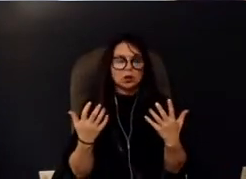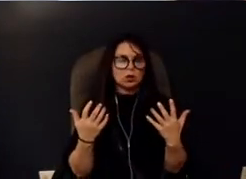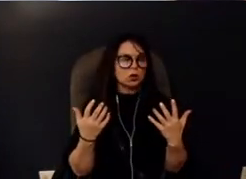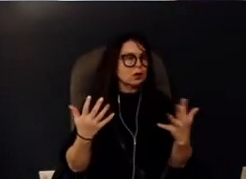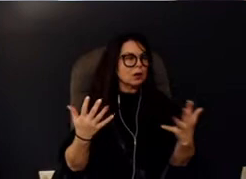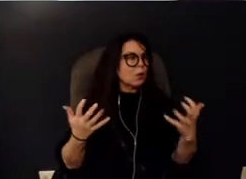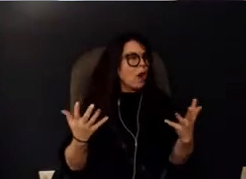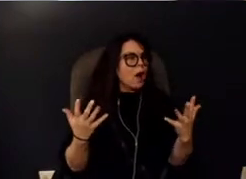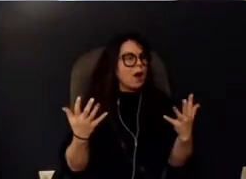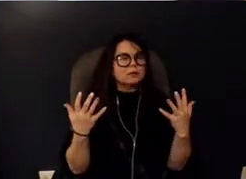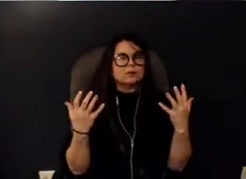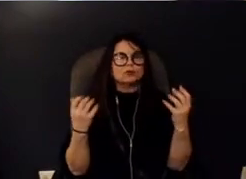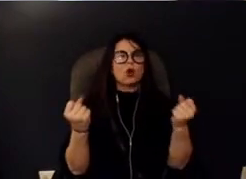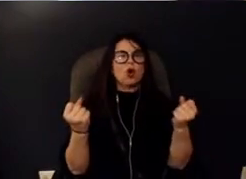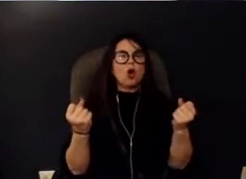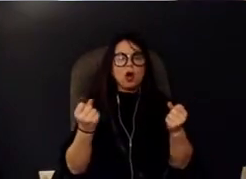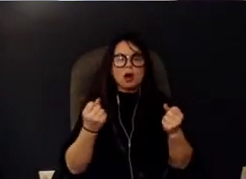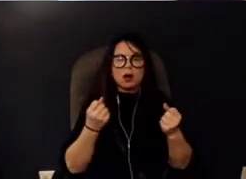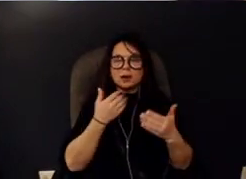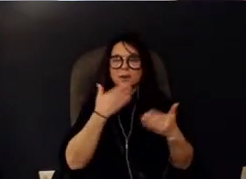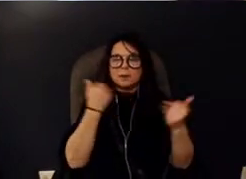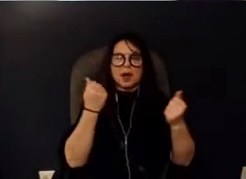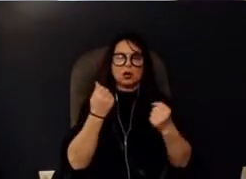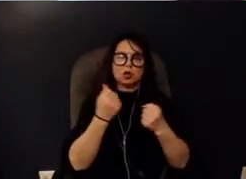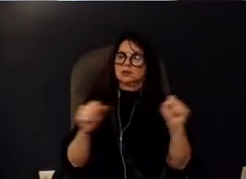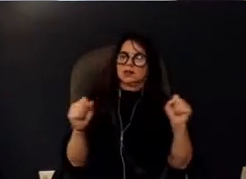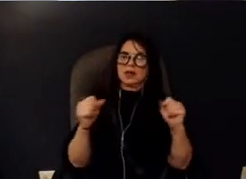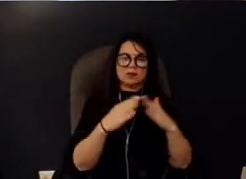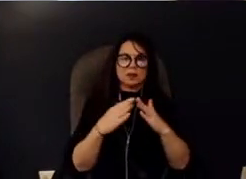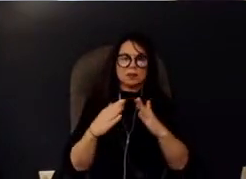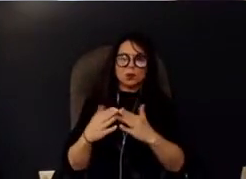community. We can't do this work